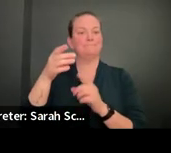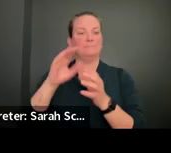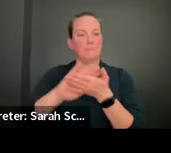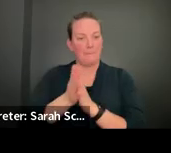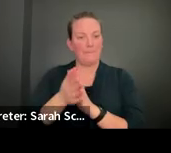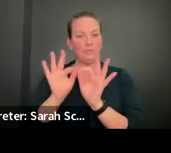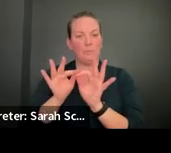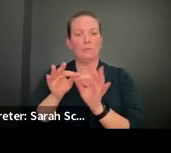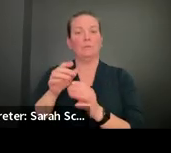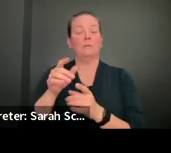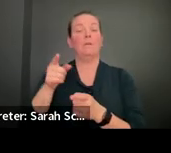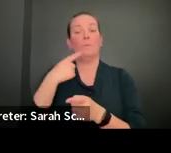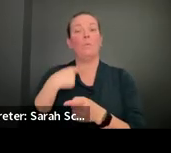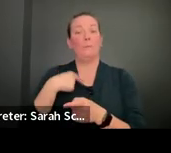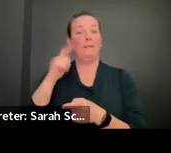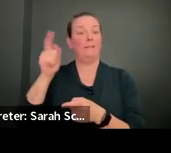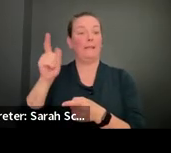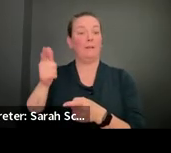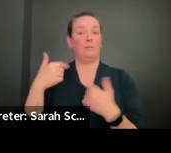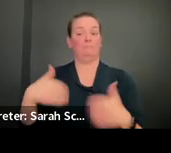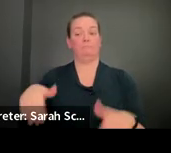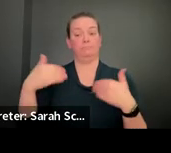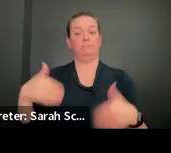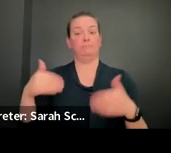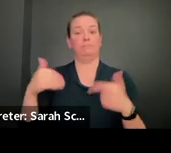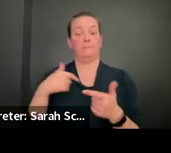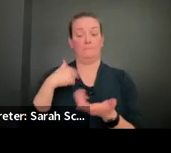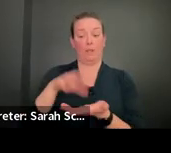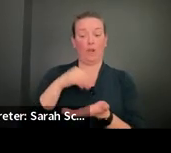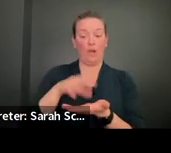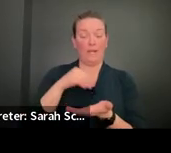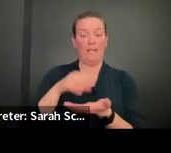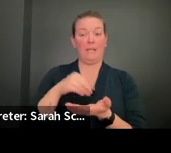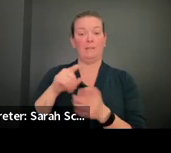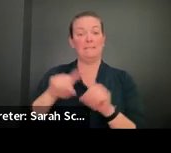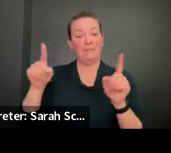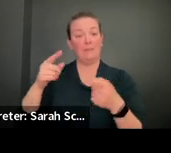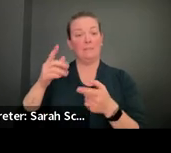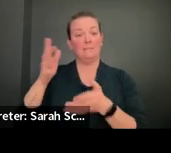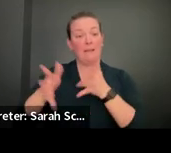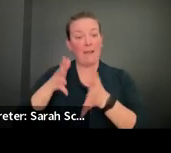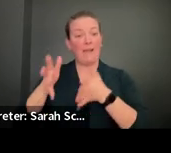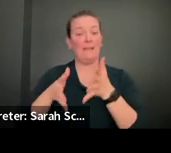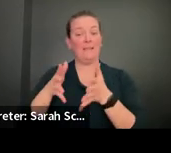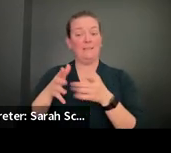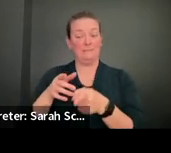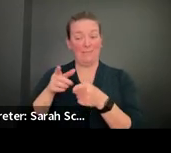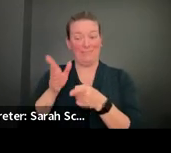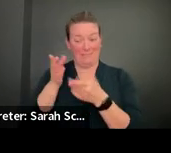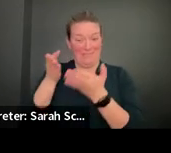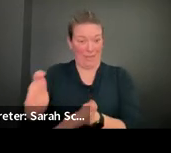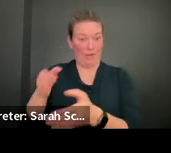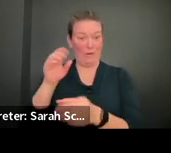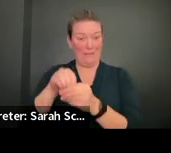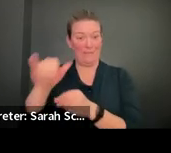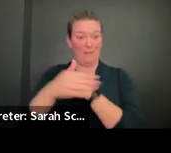later the huge advantage that they gained by studying a different sign language in the country of